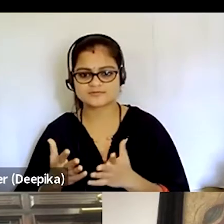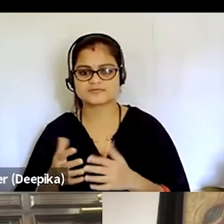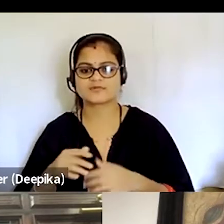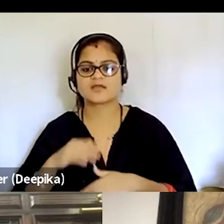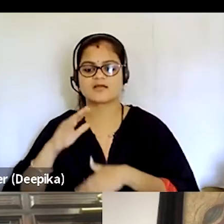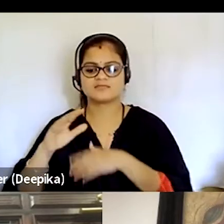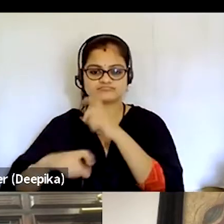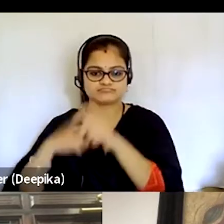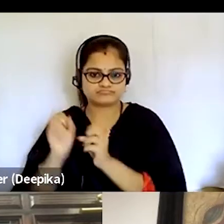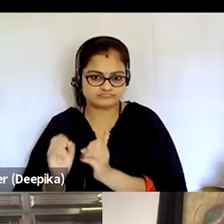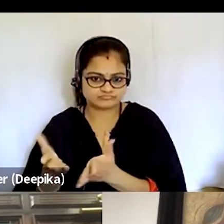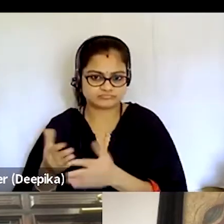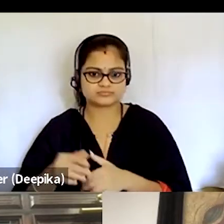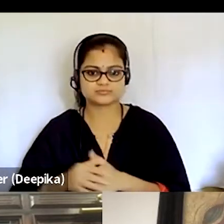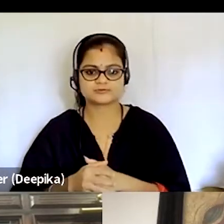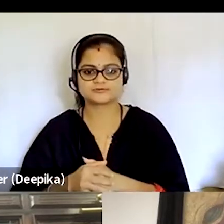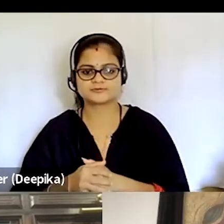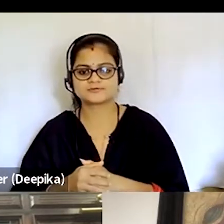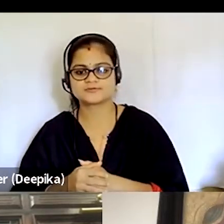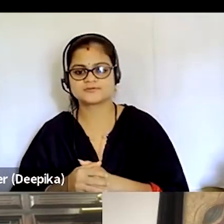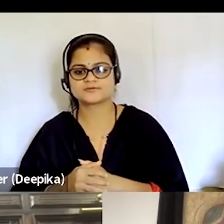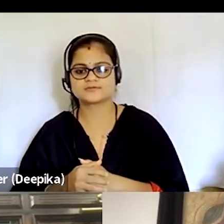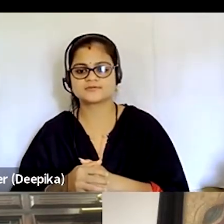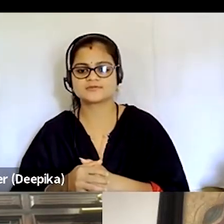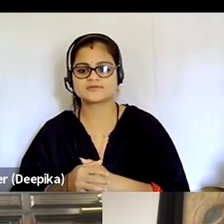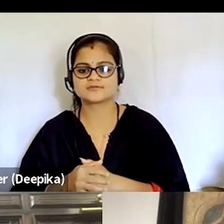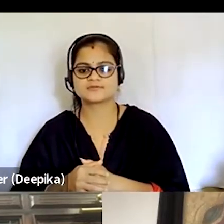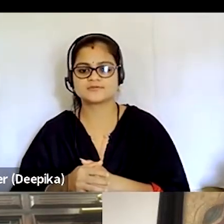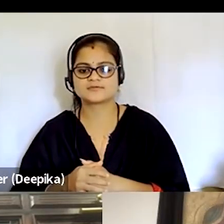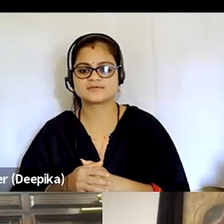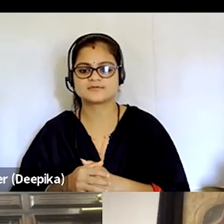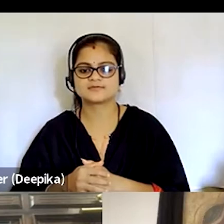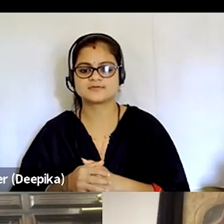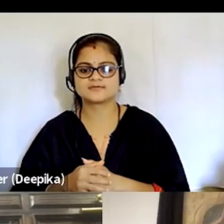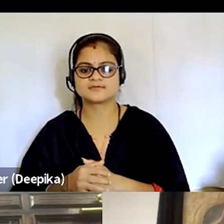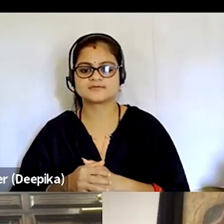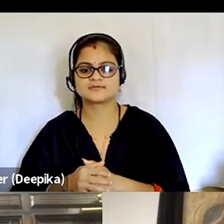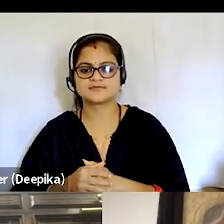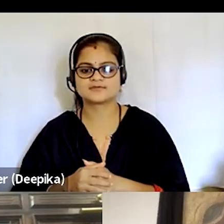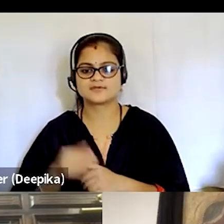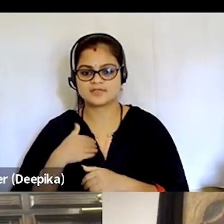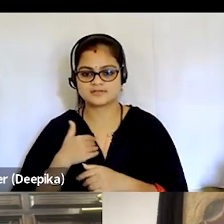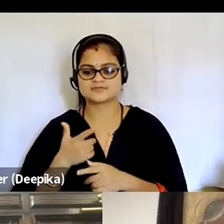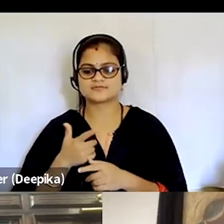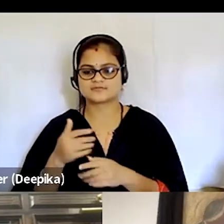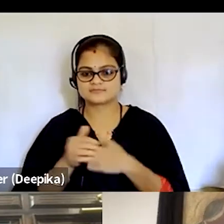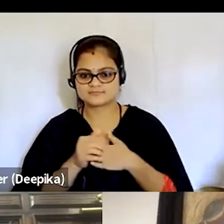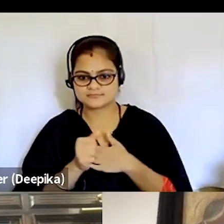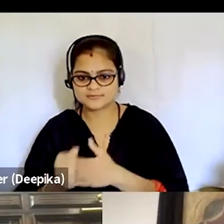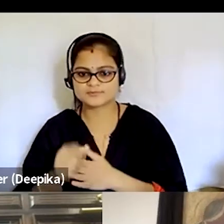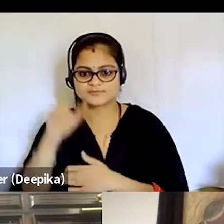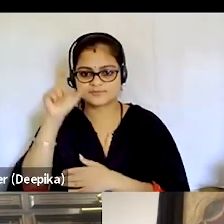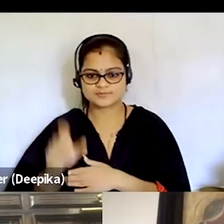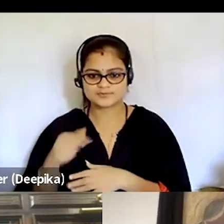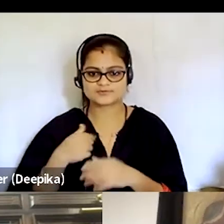years down into that, I was playing the lead in West Side Story, and there was